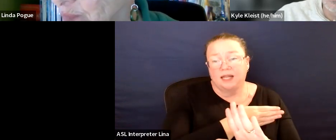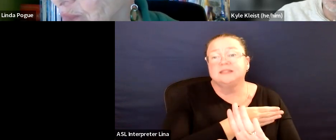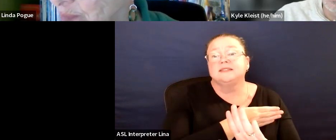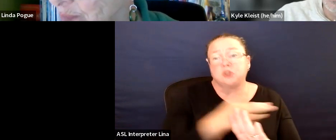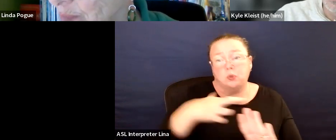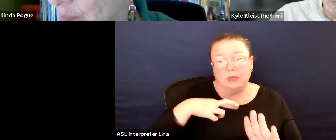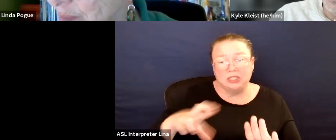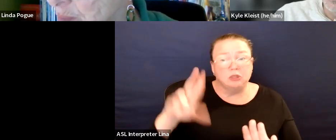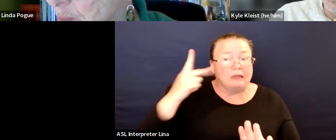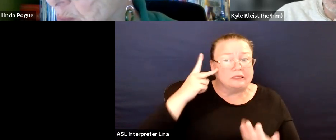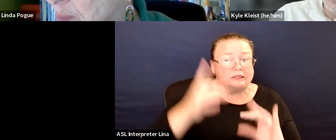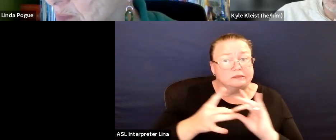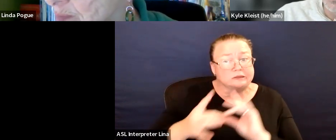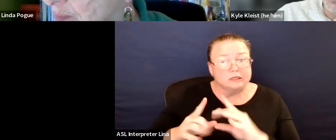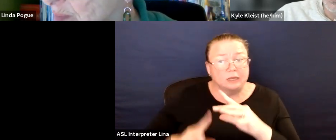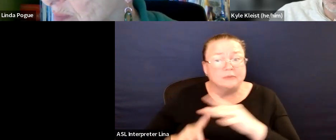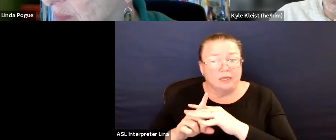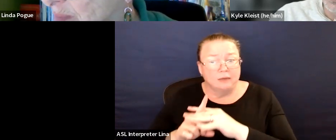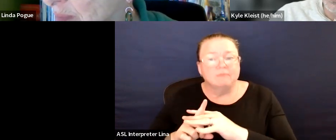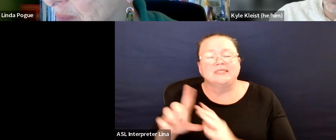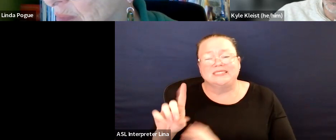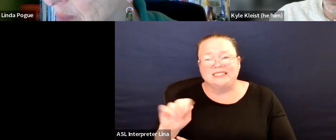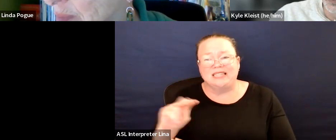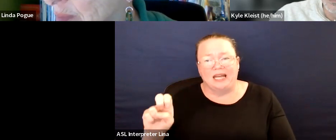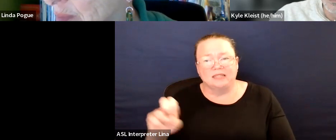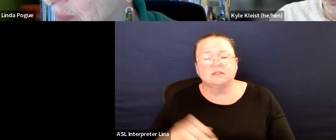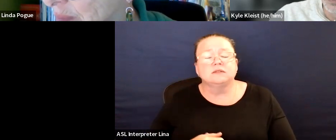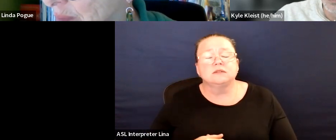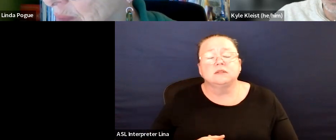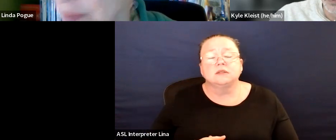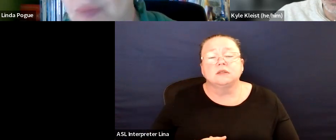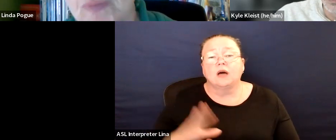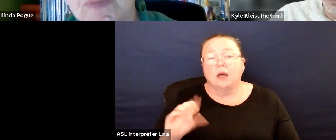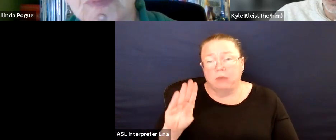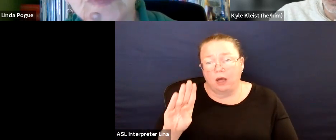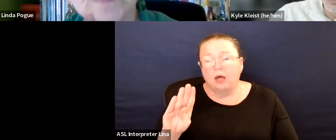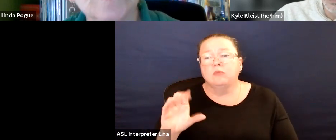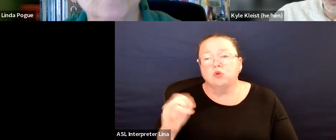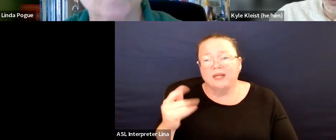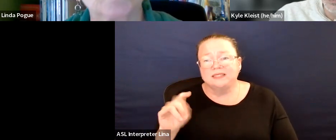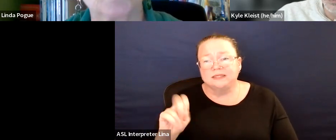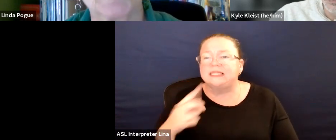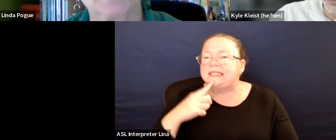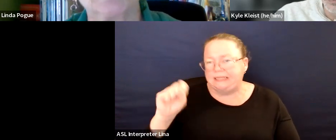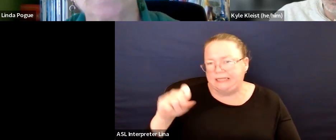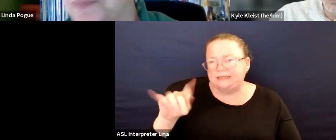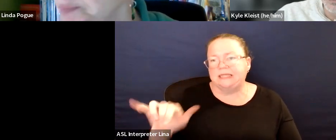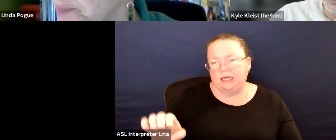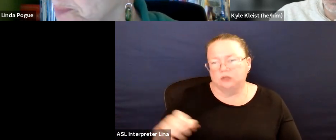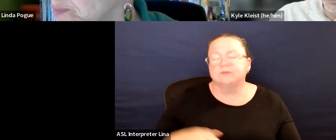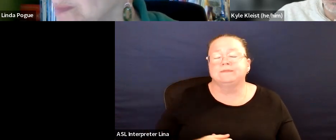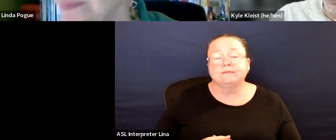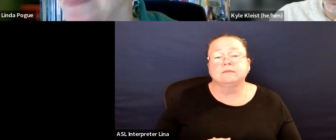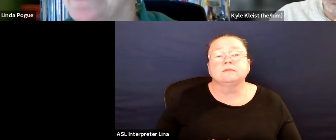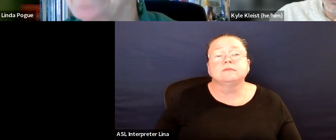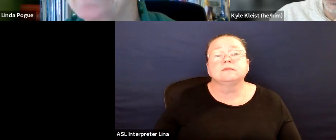religion and politics comes up. That's from Deanne Hart. And we have Bobby Creighton. Yes, Kyle. And then